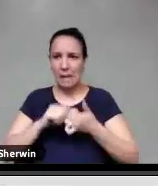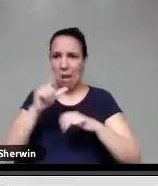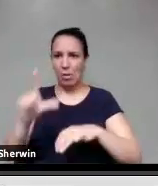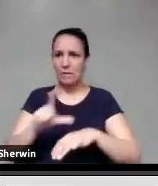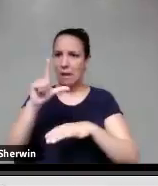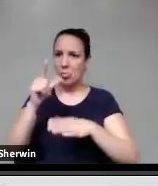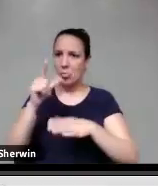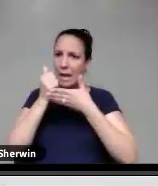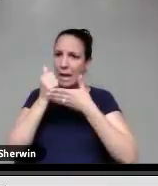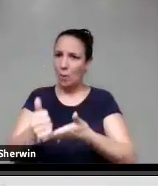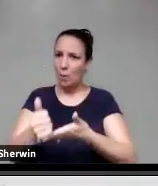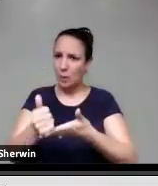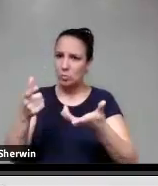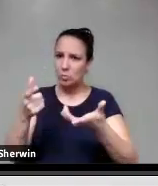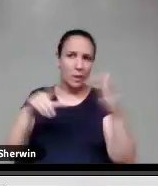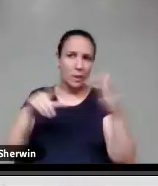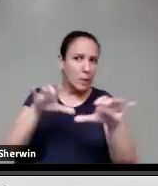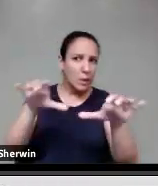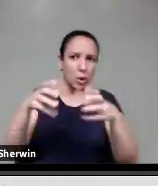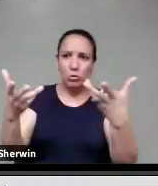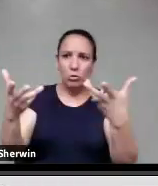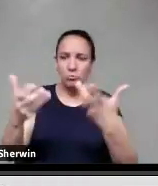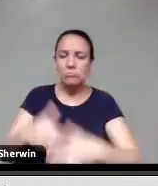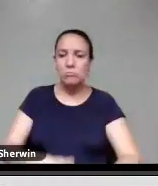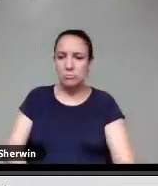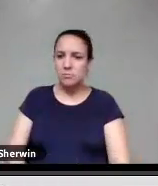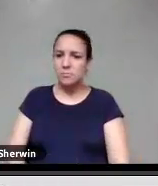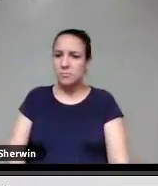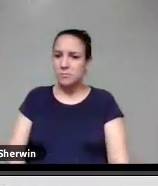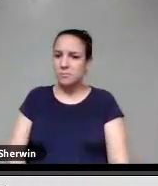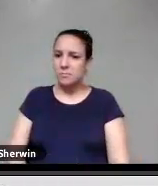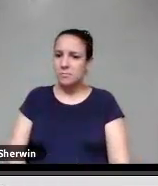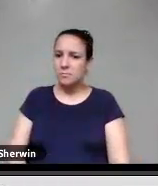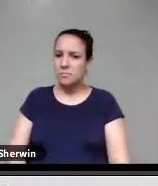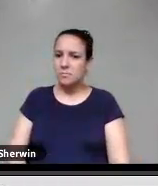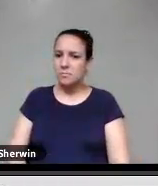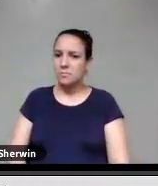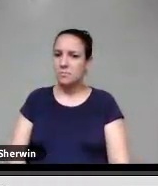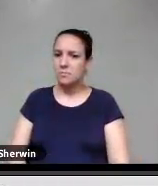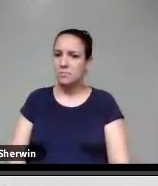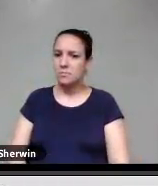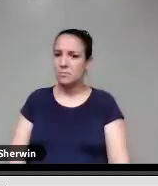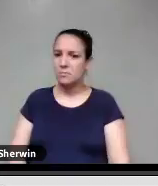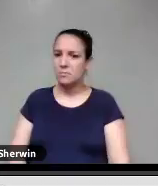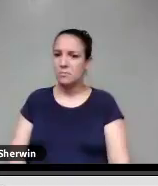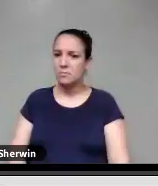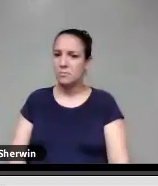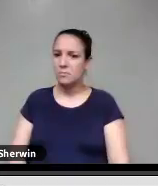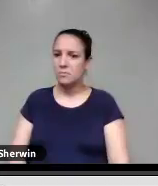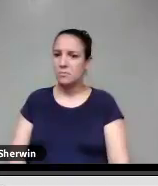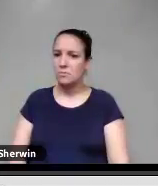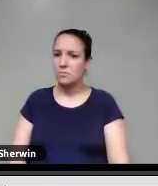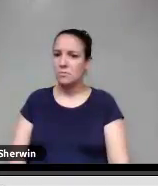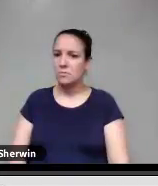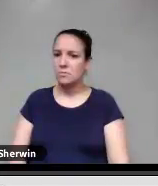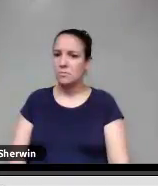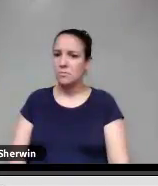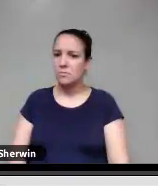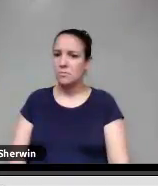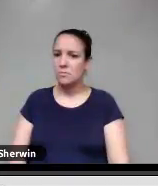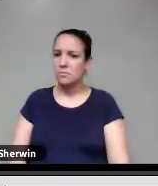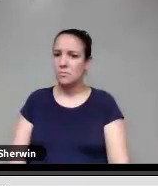gives you a chance to involve your audience. It gives you a chance to get feedback. It does not guarantee you will get feedback, but if you give them a chance to